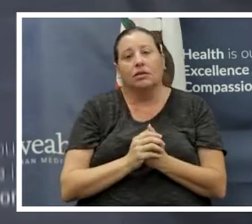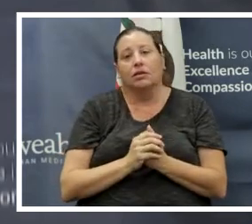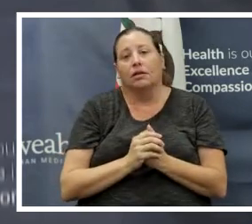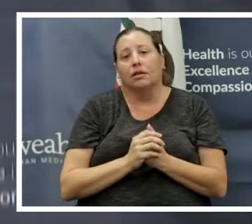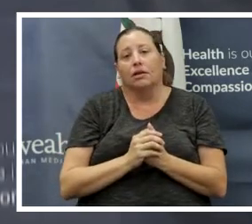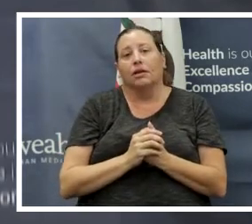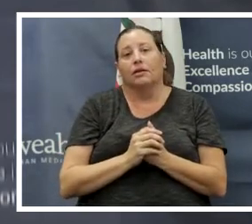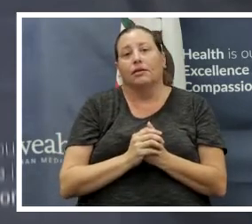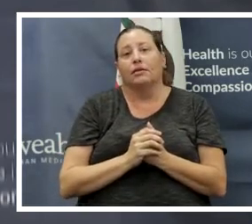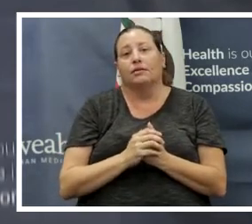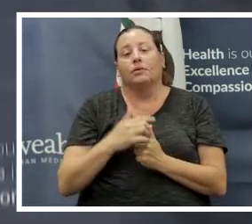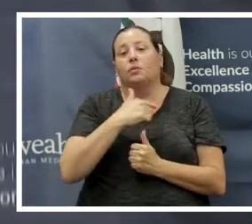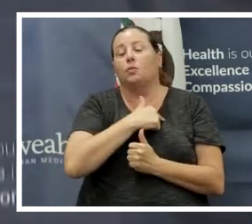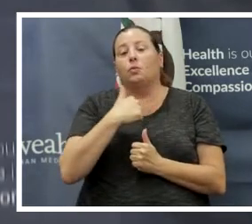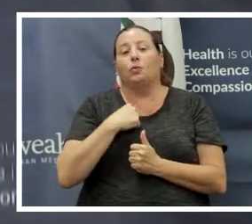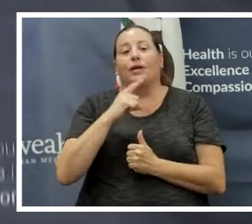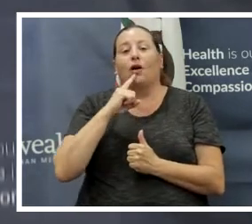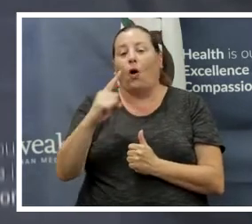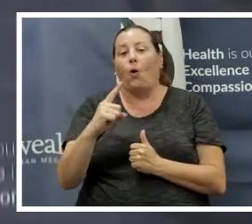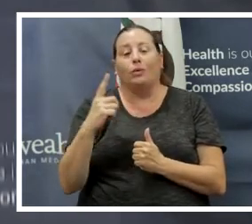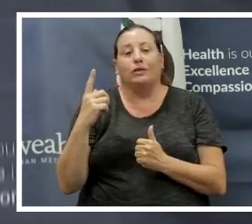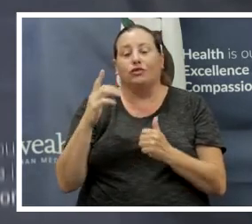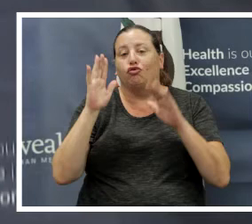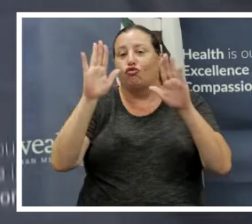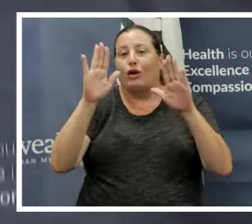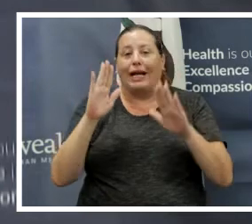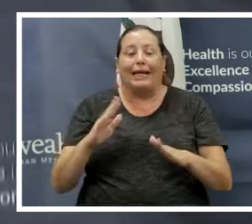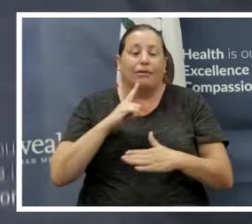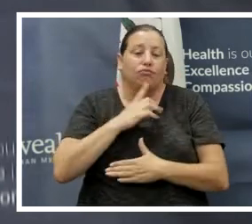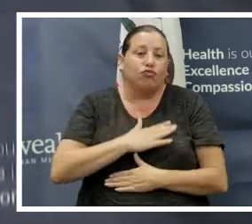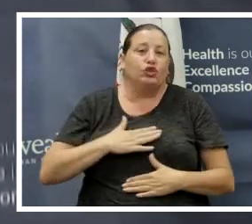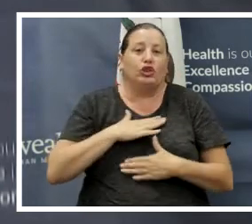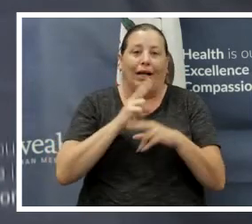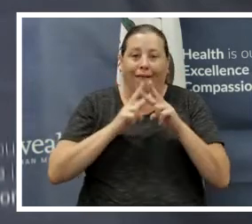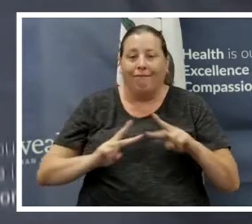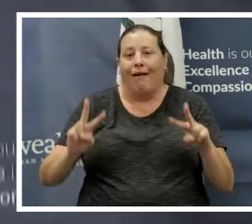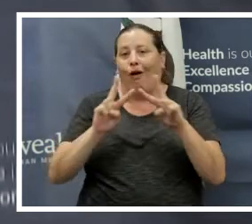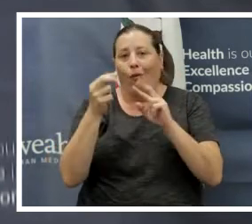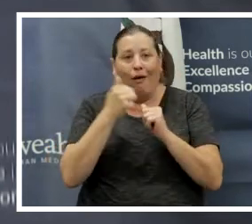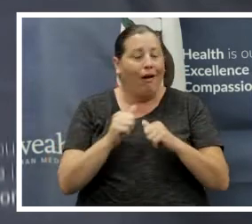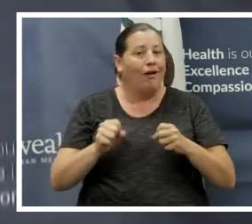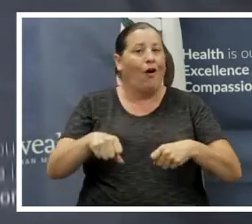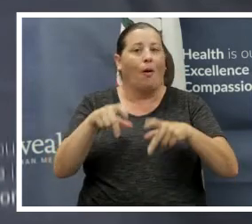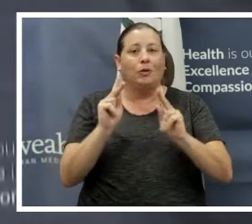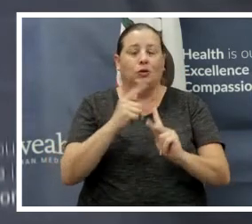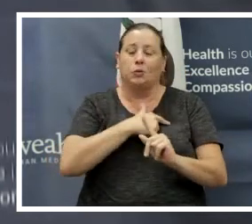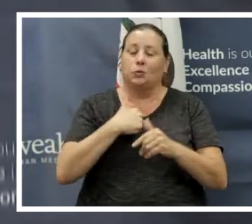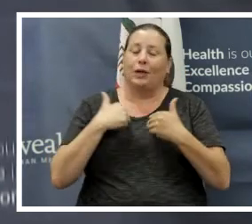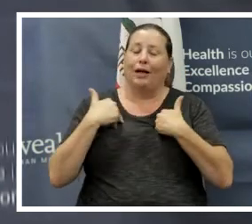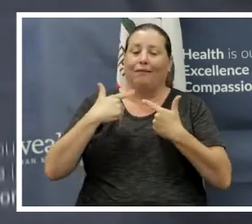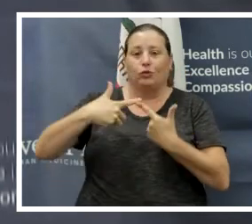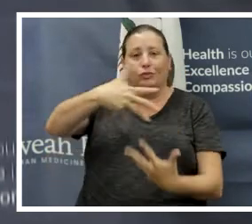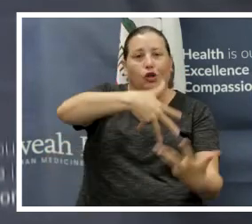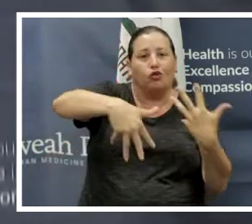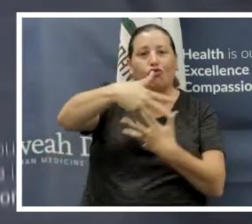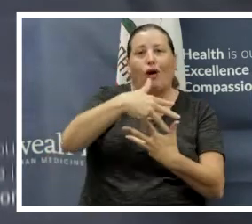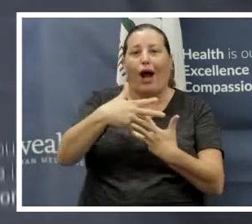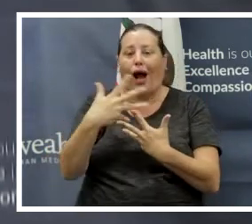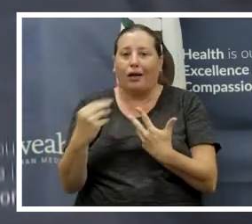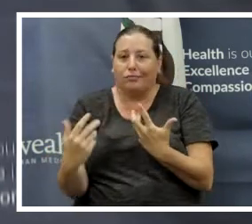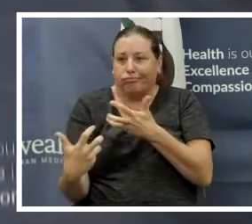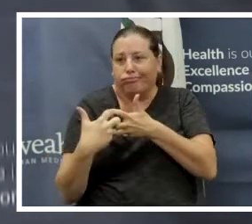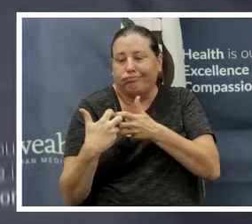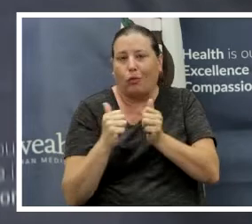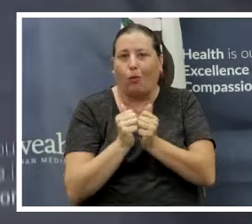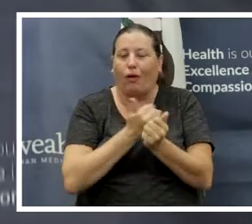always greatly appreciate and value any opportunity we have to interact and engage with our community.